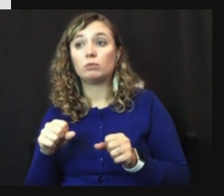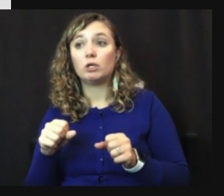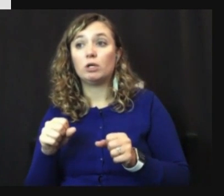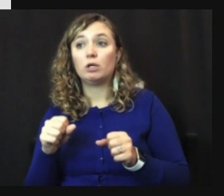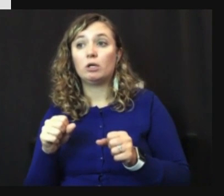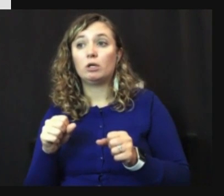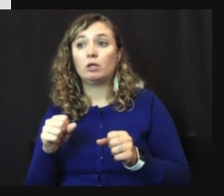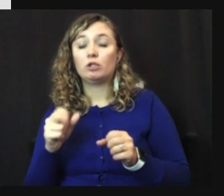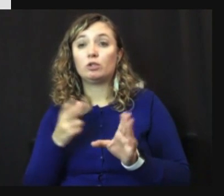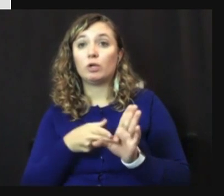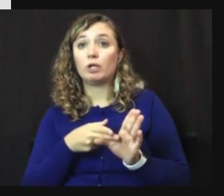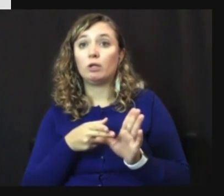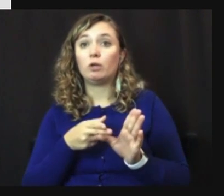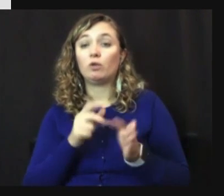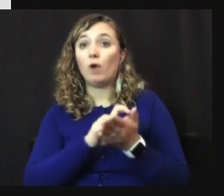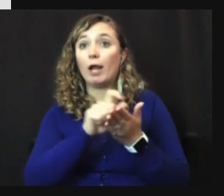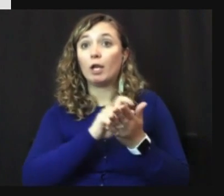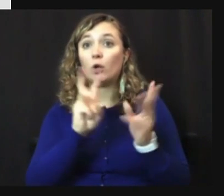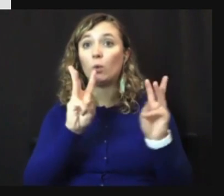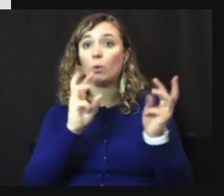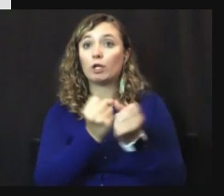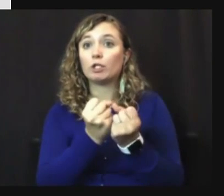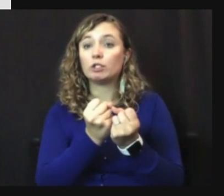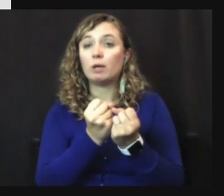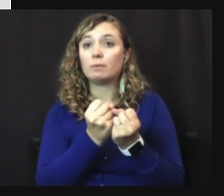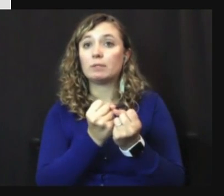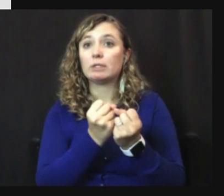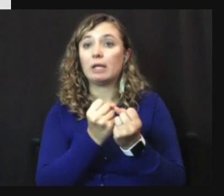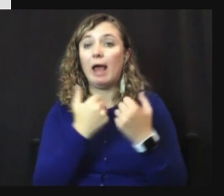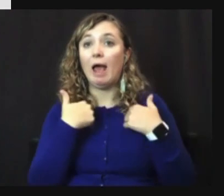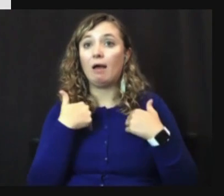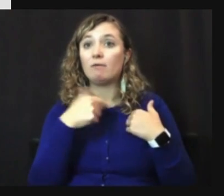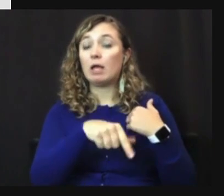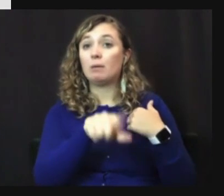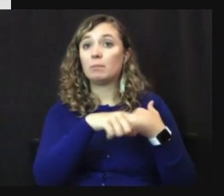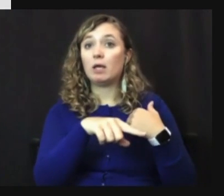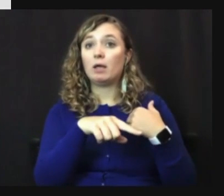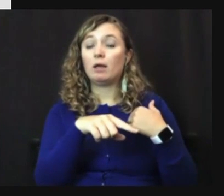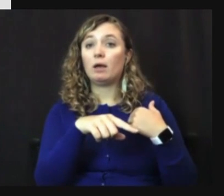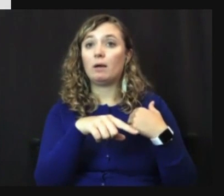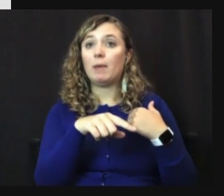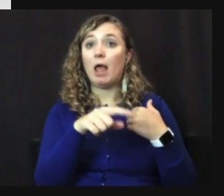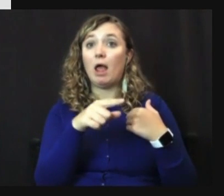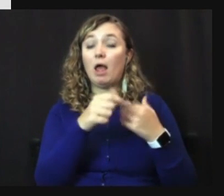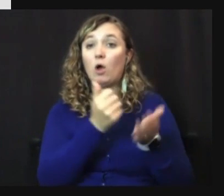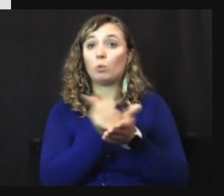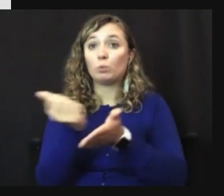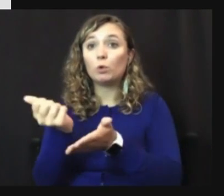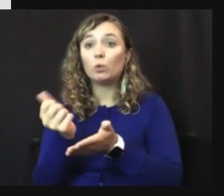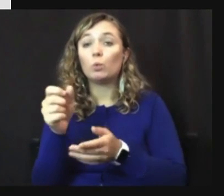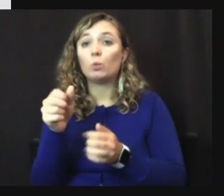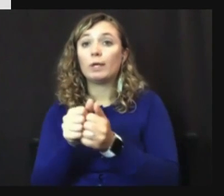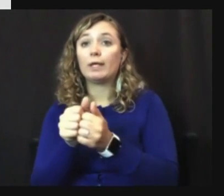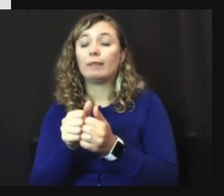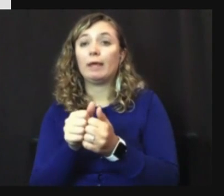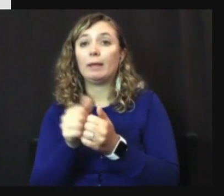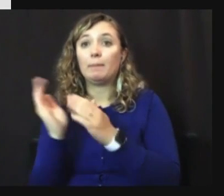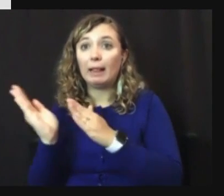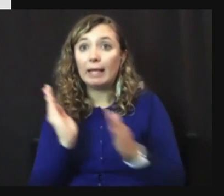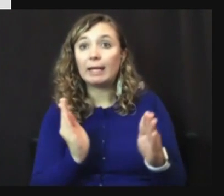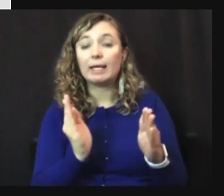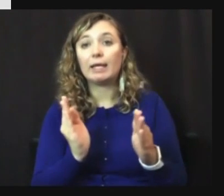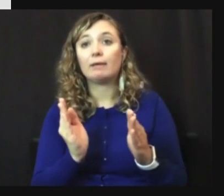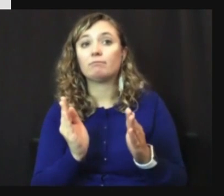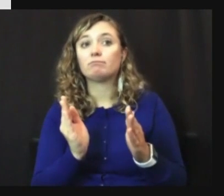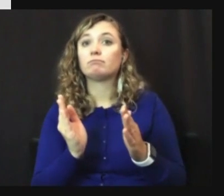your writing workshops on campus to be able to have them help you with the planning stage and the organization stage. In a job,